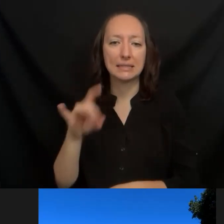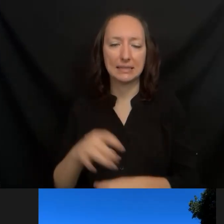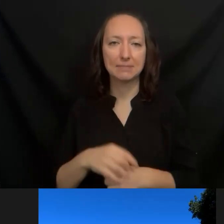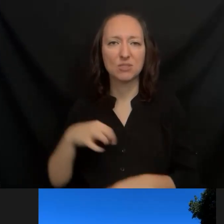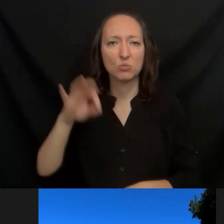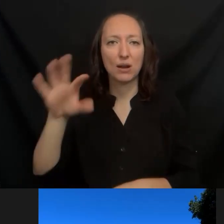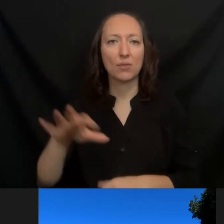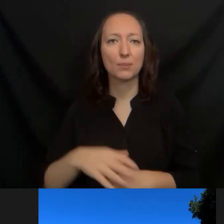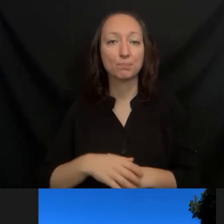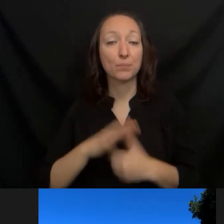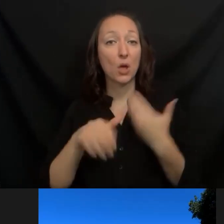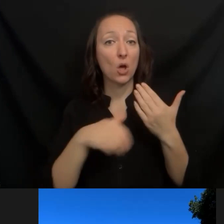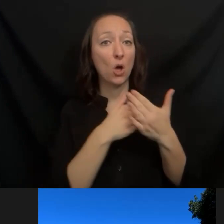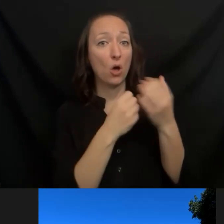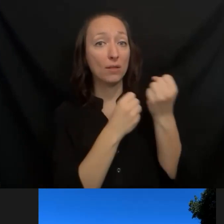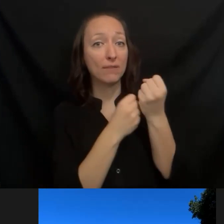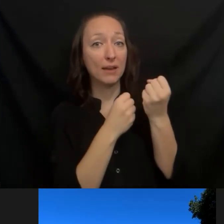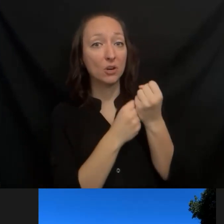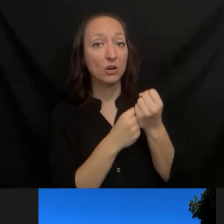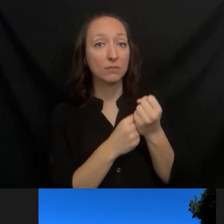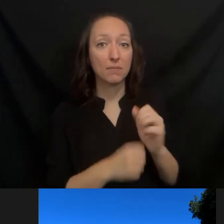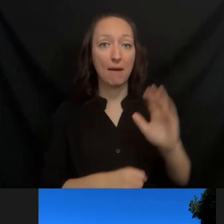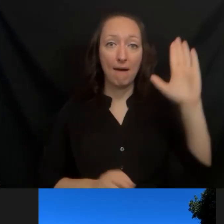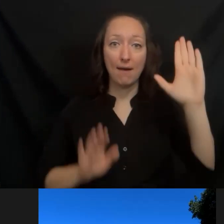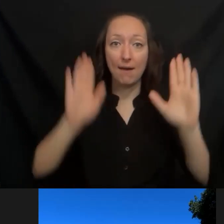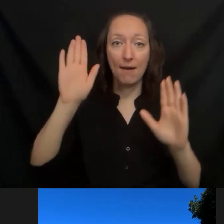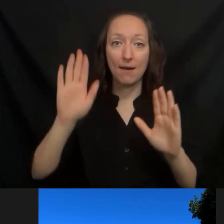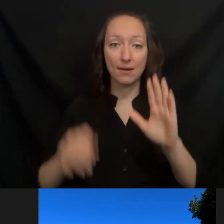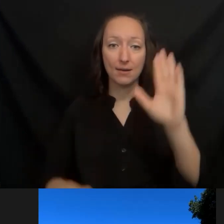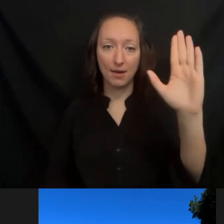All right, all in favor? Aye. Opposed?